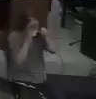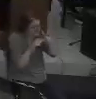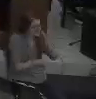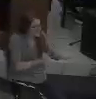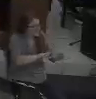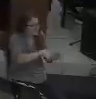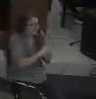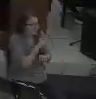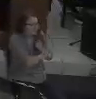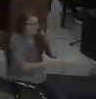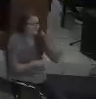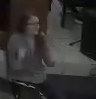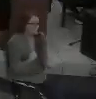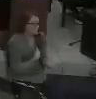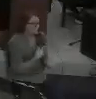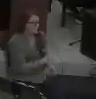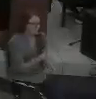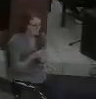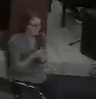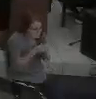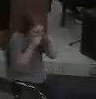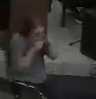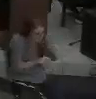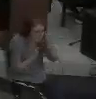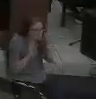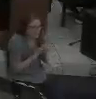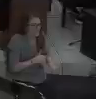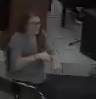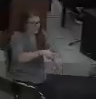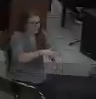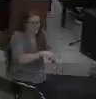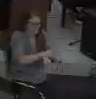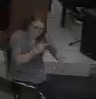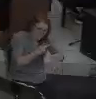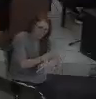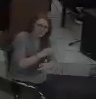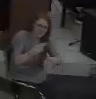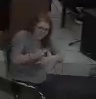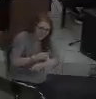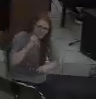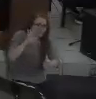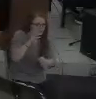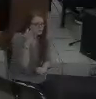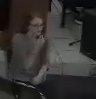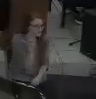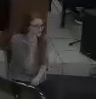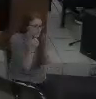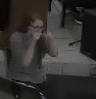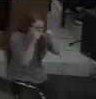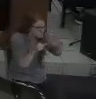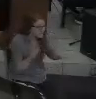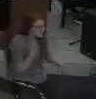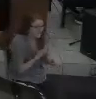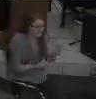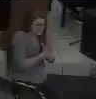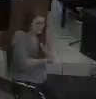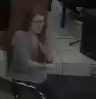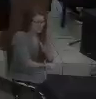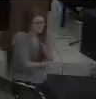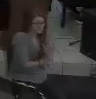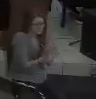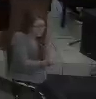the gifts that we bring. Bless our time. Multiply it for your purpose. Bless our talents. Help us to